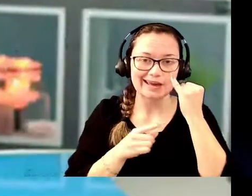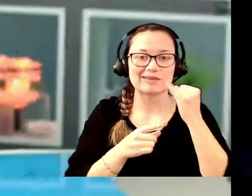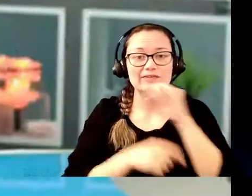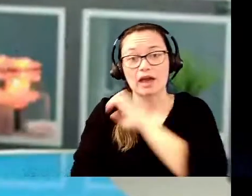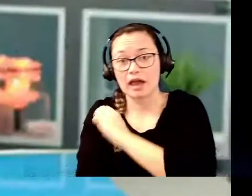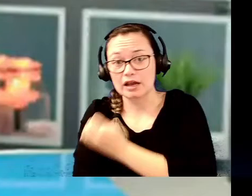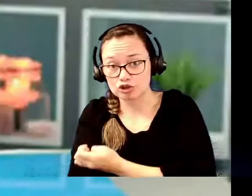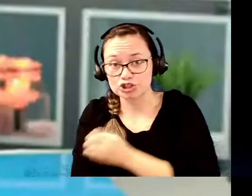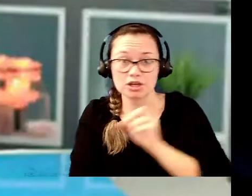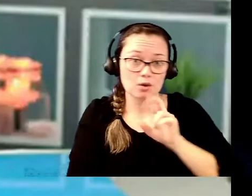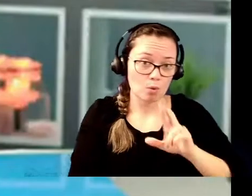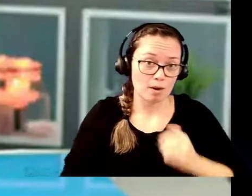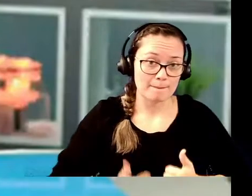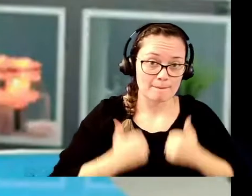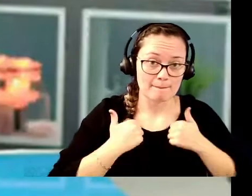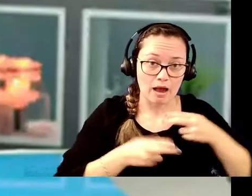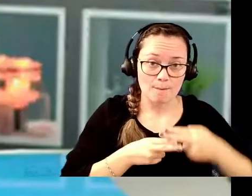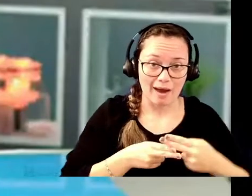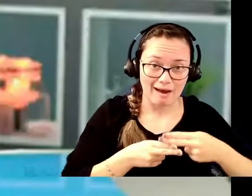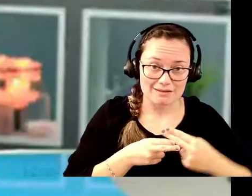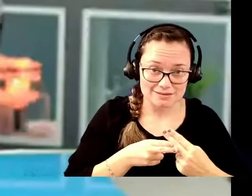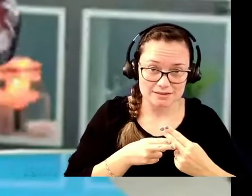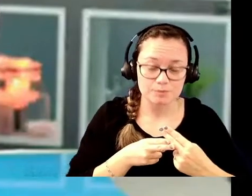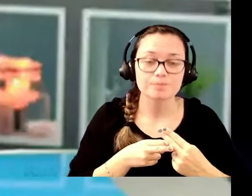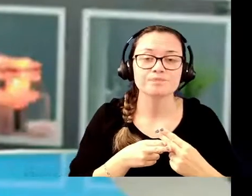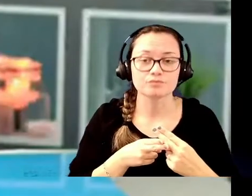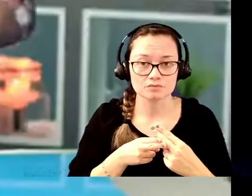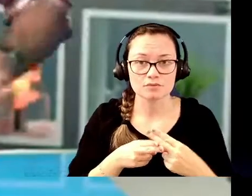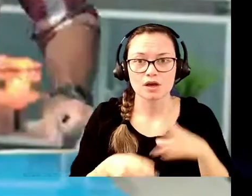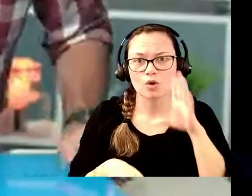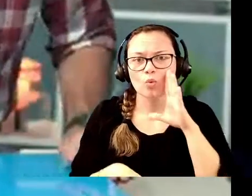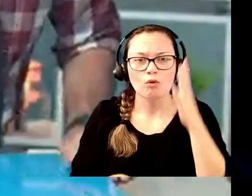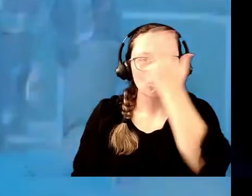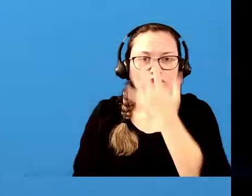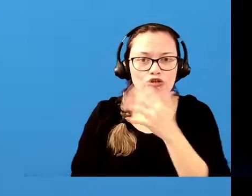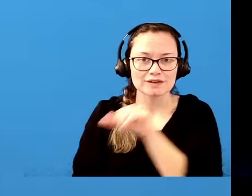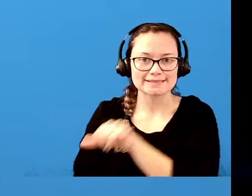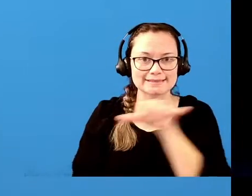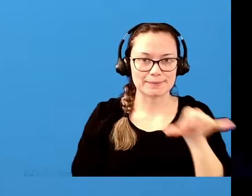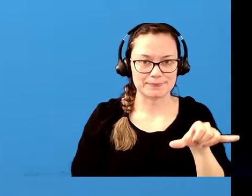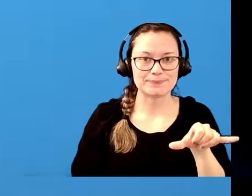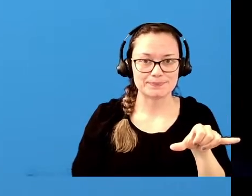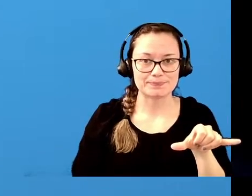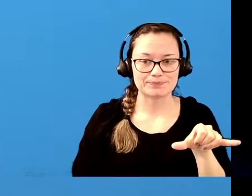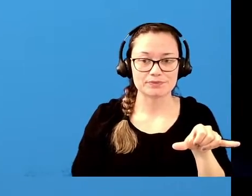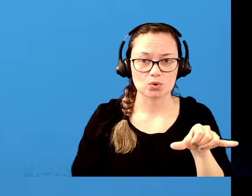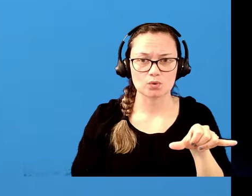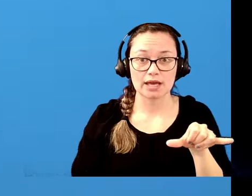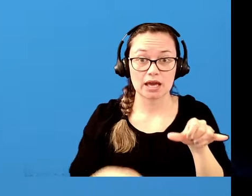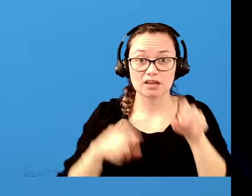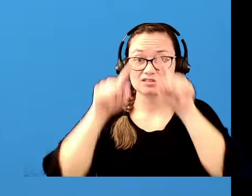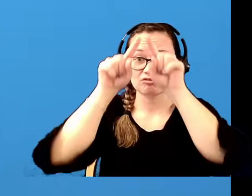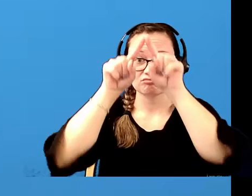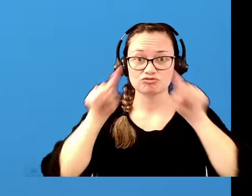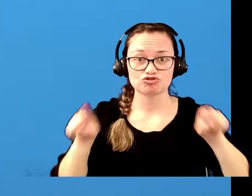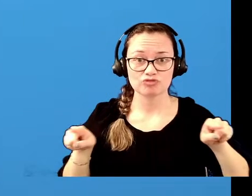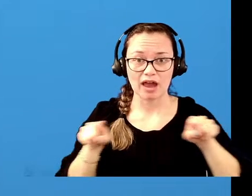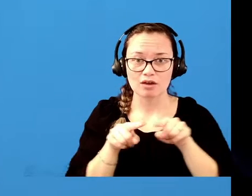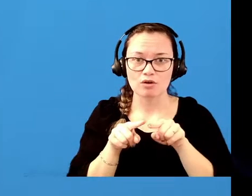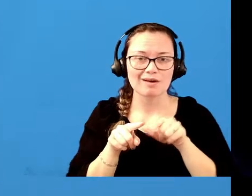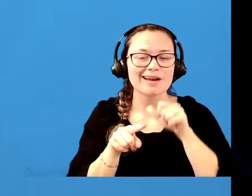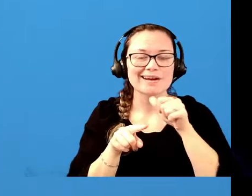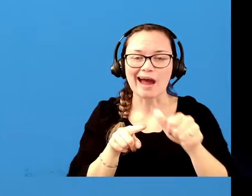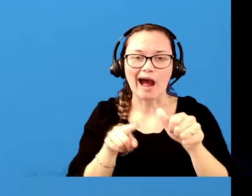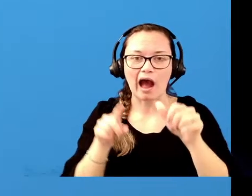or biomass, and I'll kind of show you the comparison between the two, they're going to look the same. Okay, we're going to have just a triangle. We're not going to try to draw